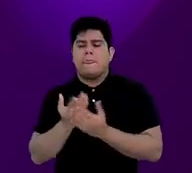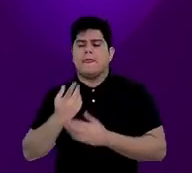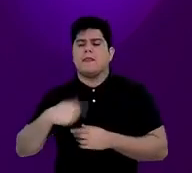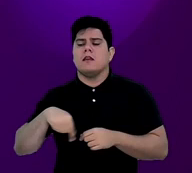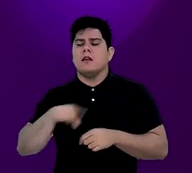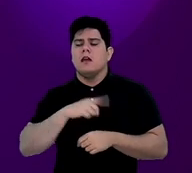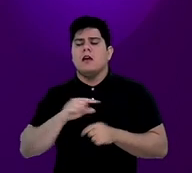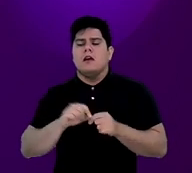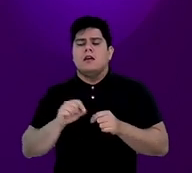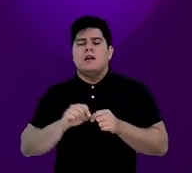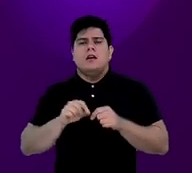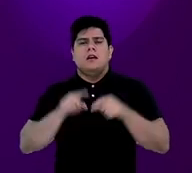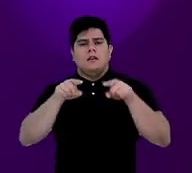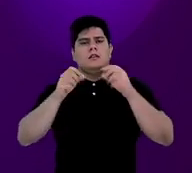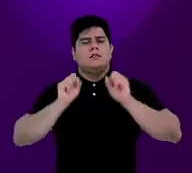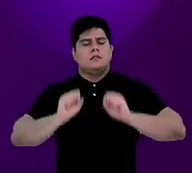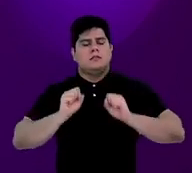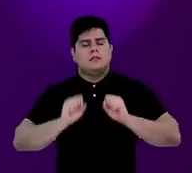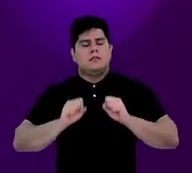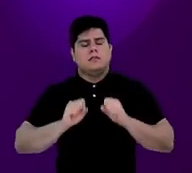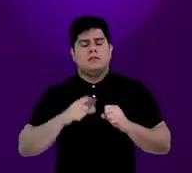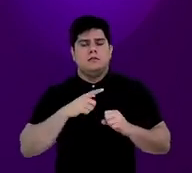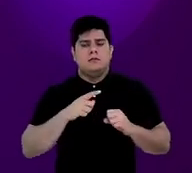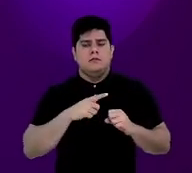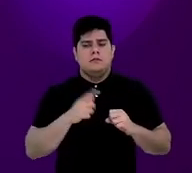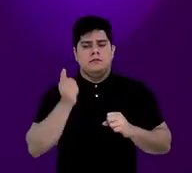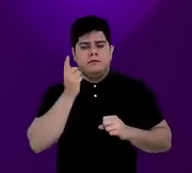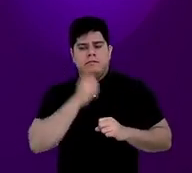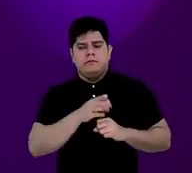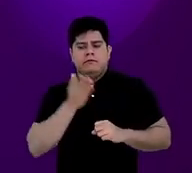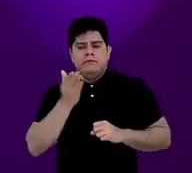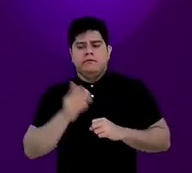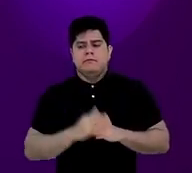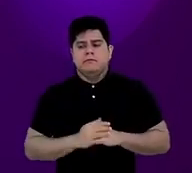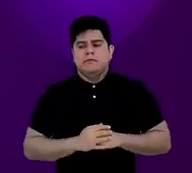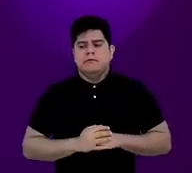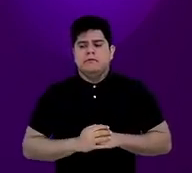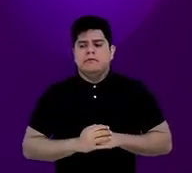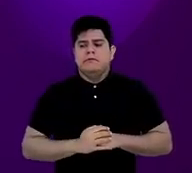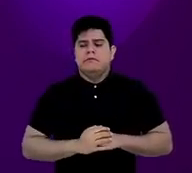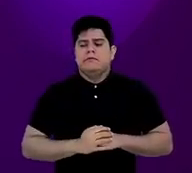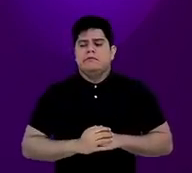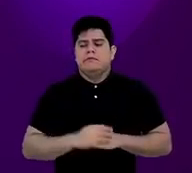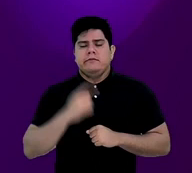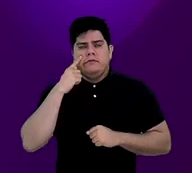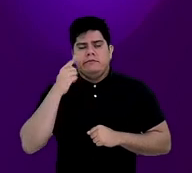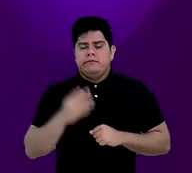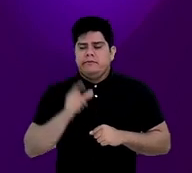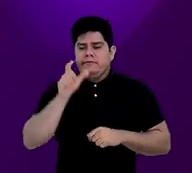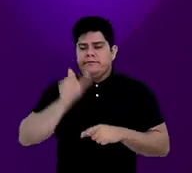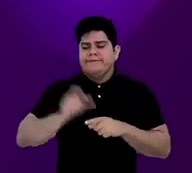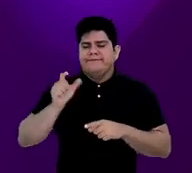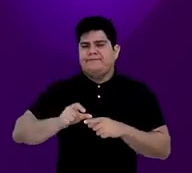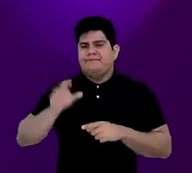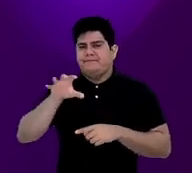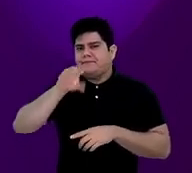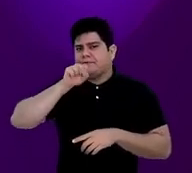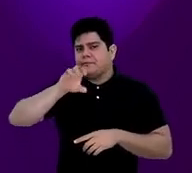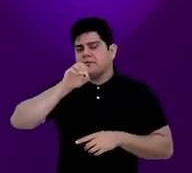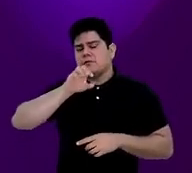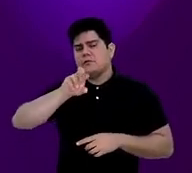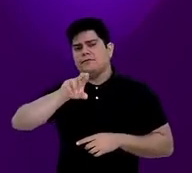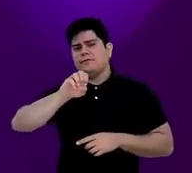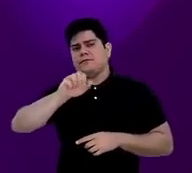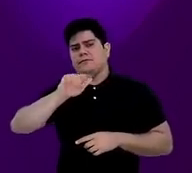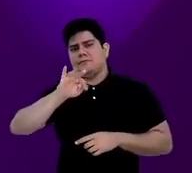B by reactive oxygen species with what we call low-level laser therapy. Then it was